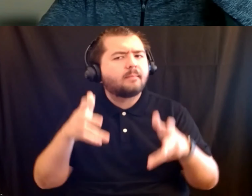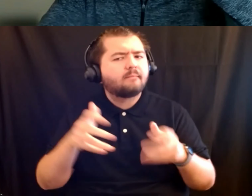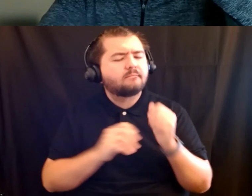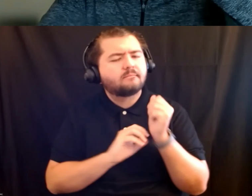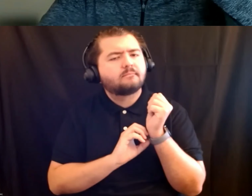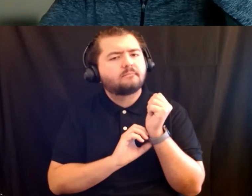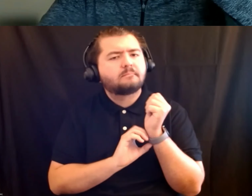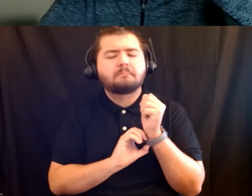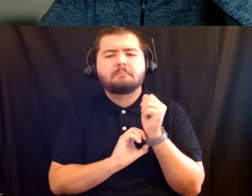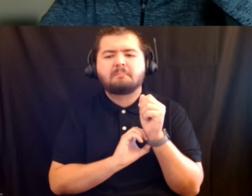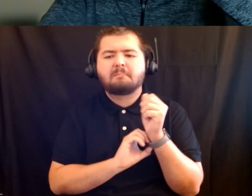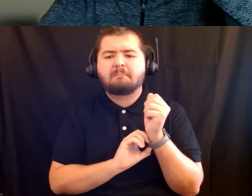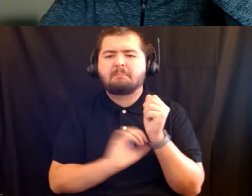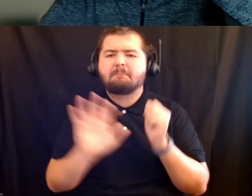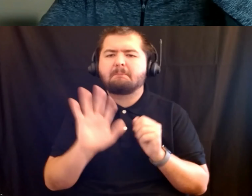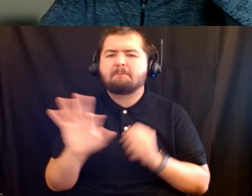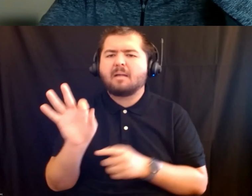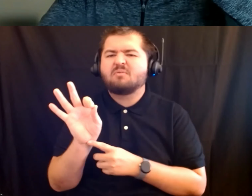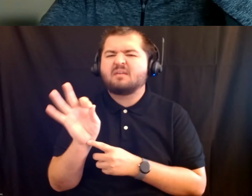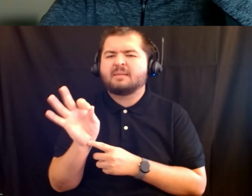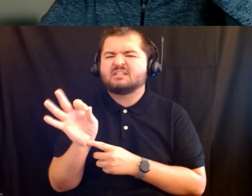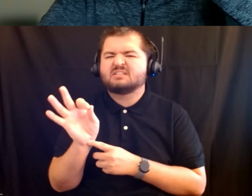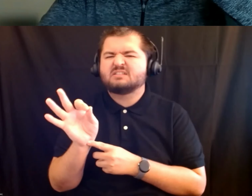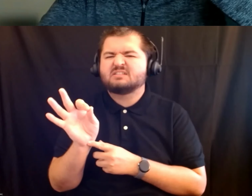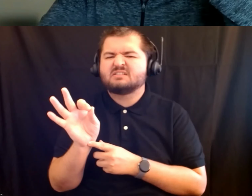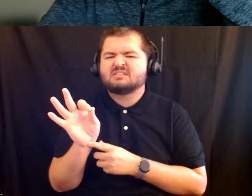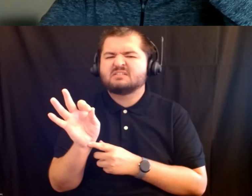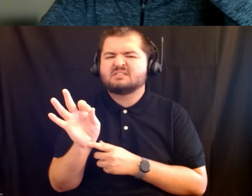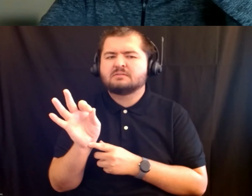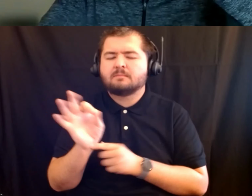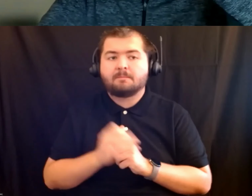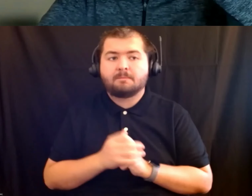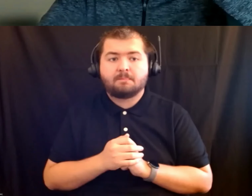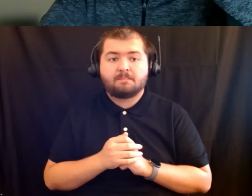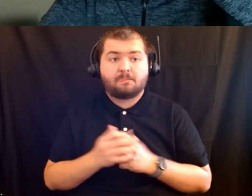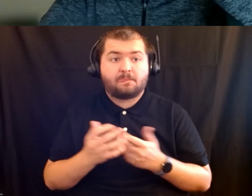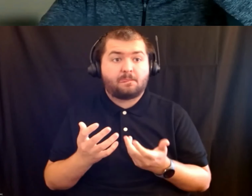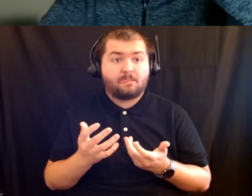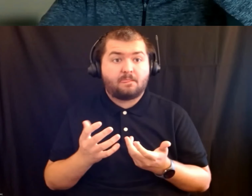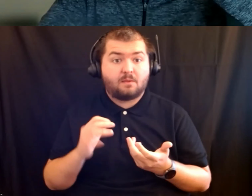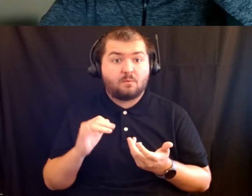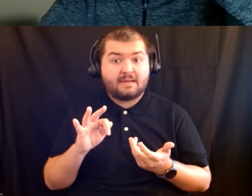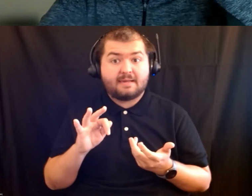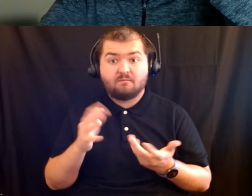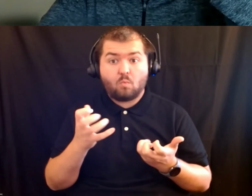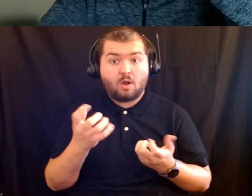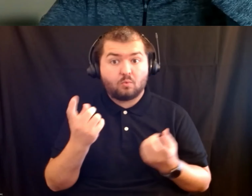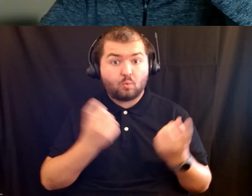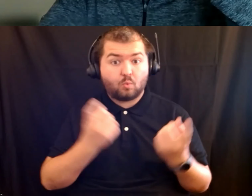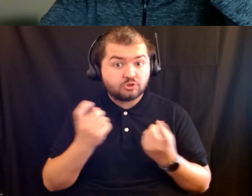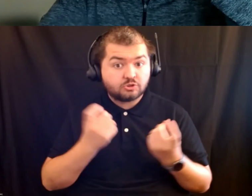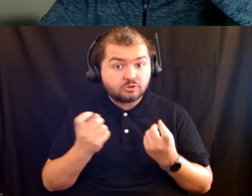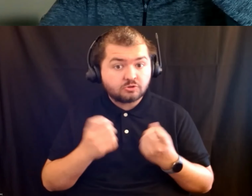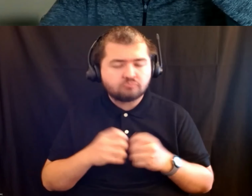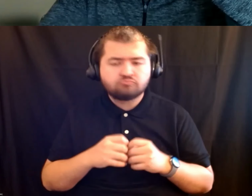We have about 9 minutes to go ahead and close this session. So if you want to ask for Let's- questions. Yeah, anybody